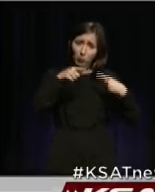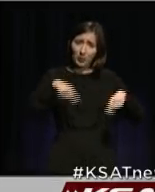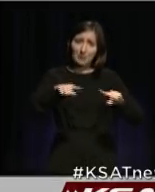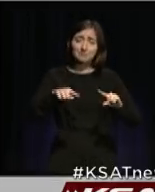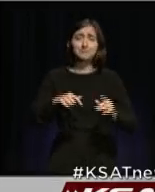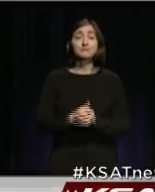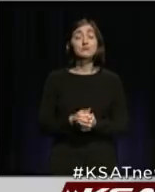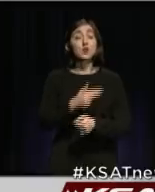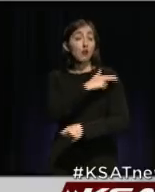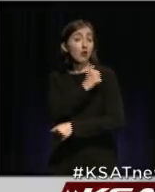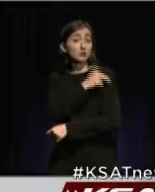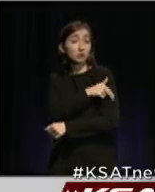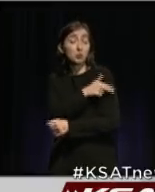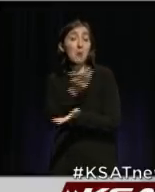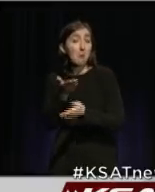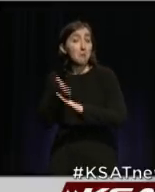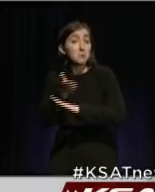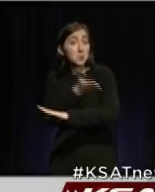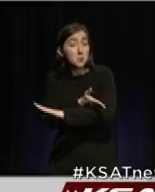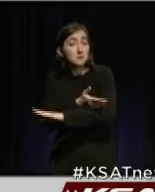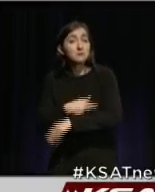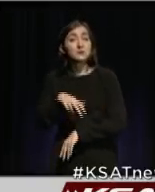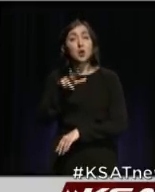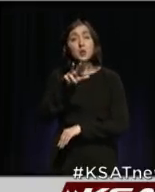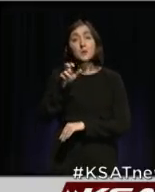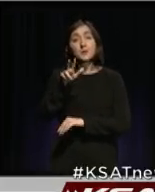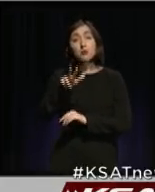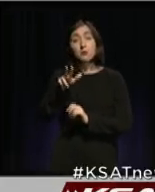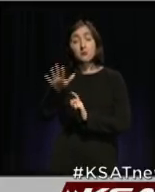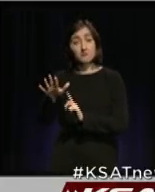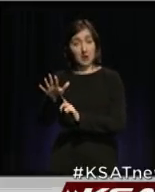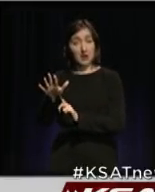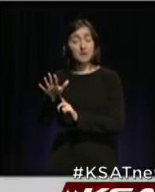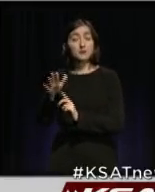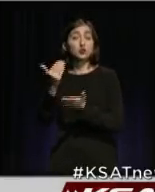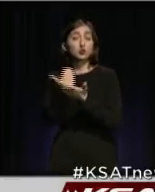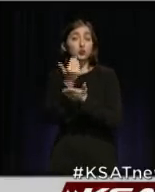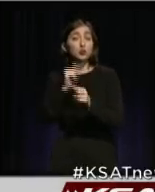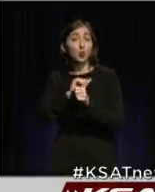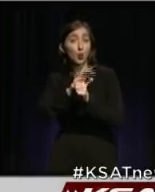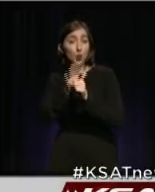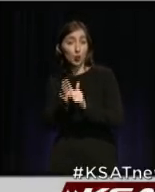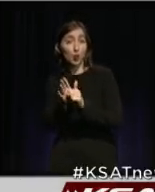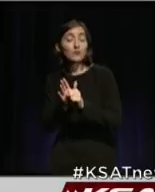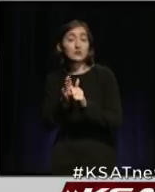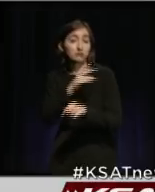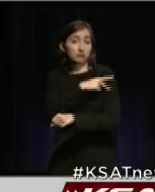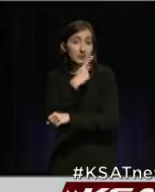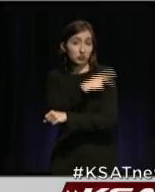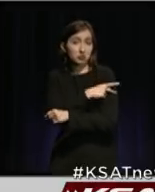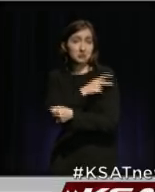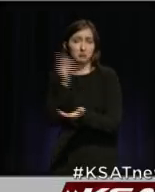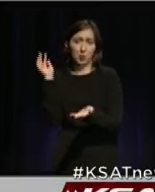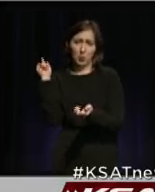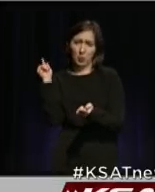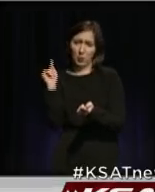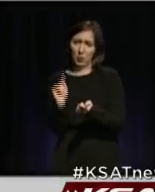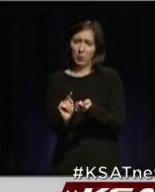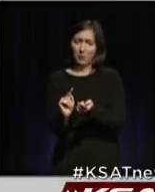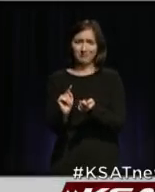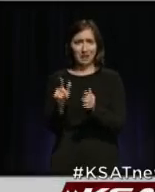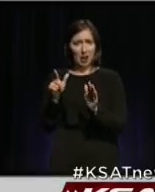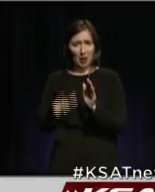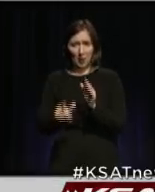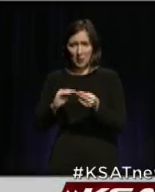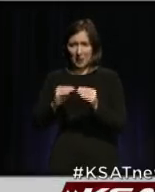improvements. There are 335 COVID-19 patients in our hospitals tonight. That's the lowest number of patients we've seen in our